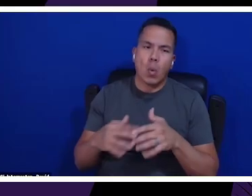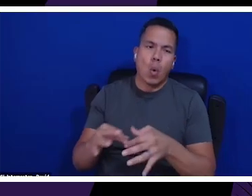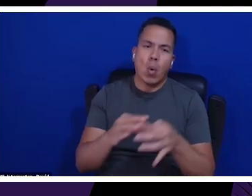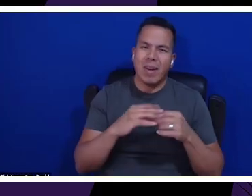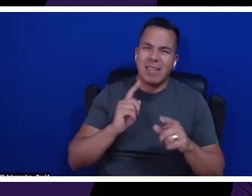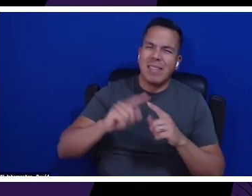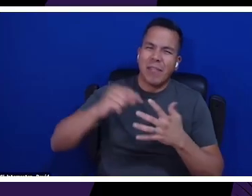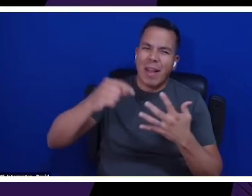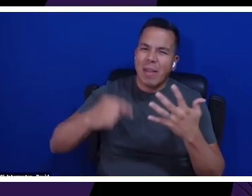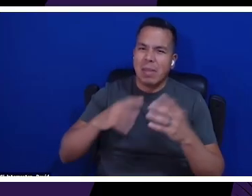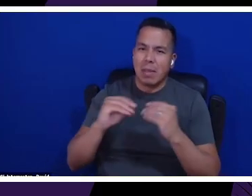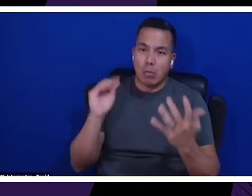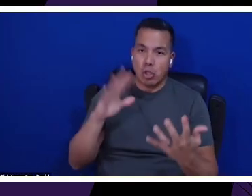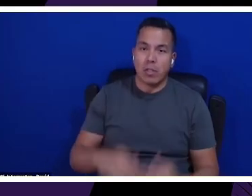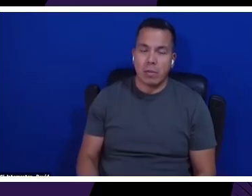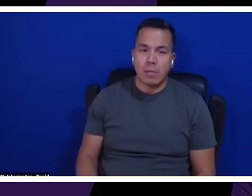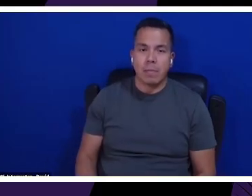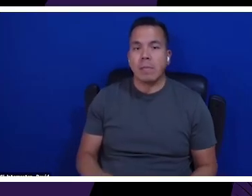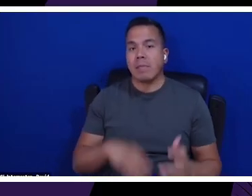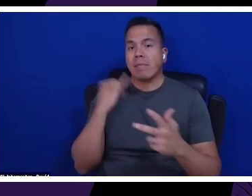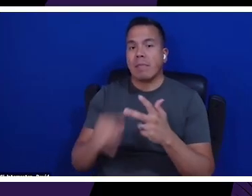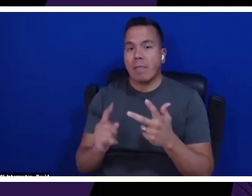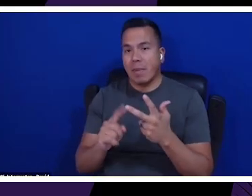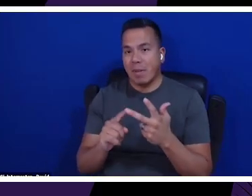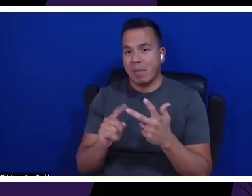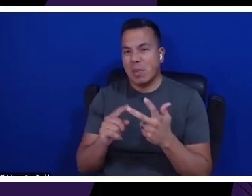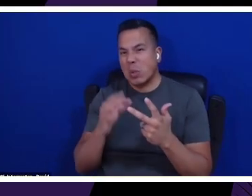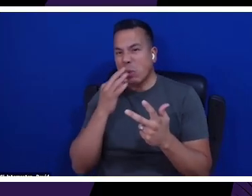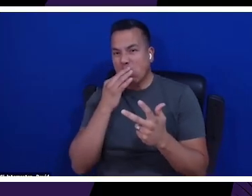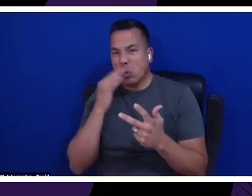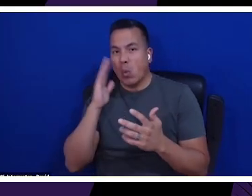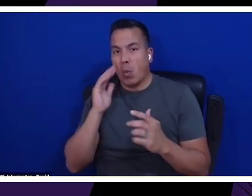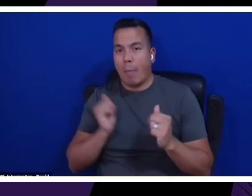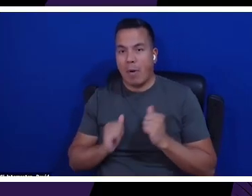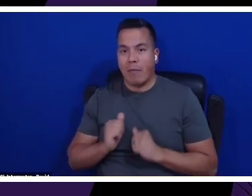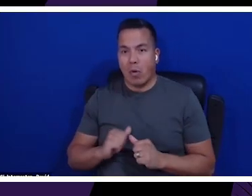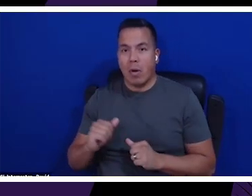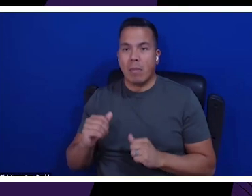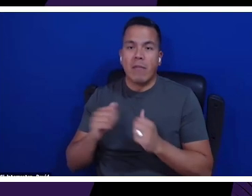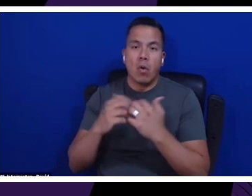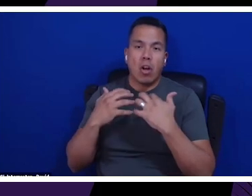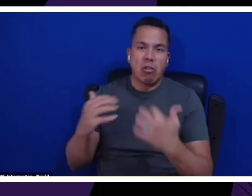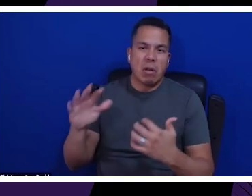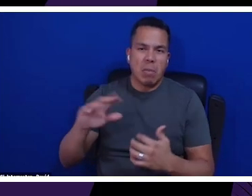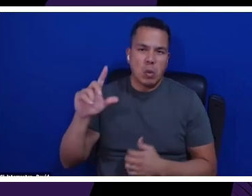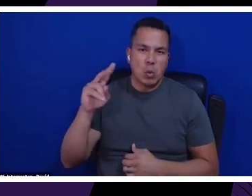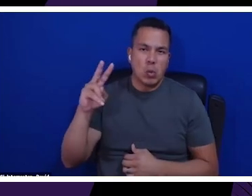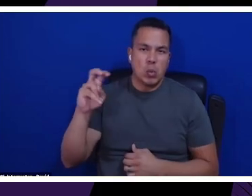projections. Finally, the finished play and projections will be soon performed before a crowd of about 200 in LA.